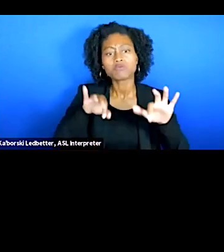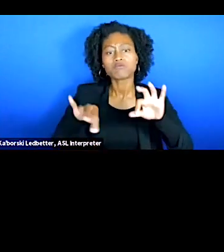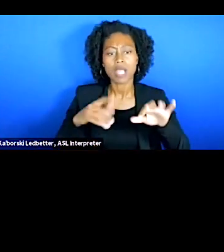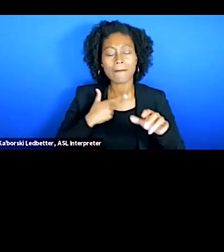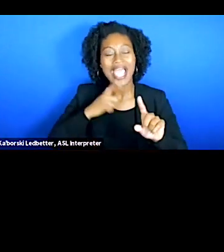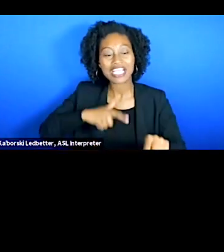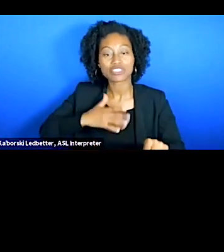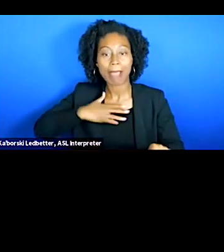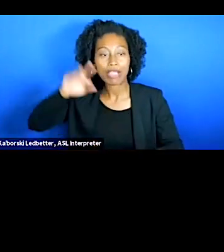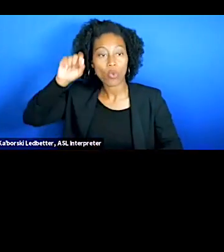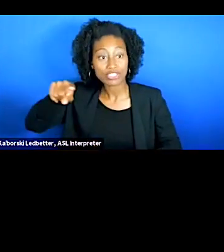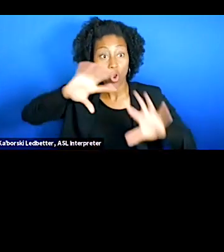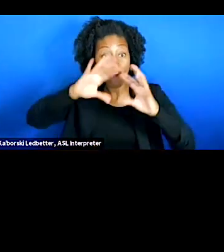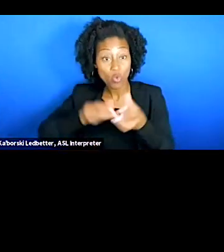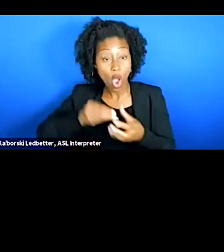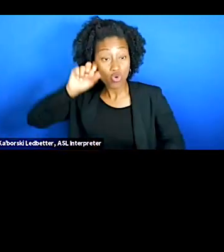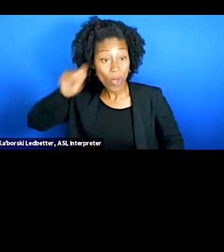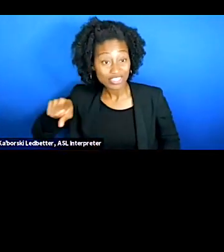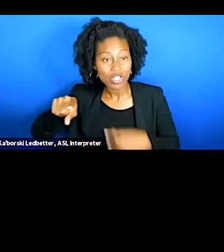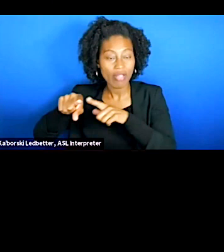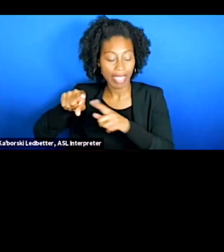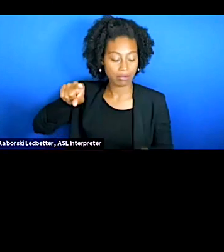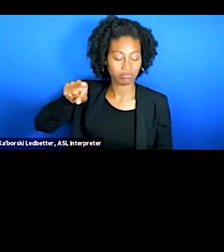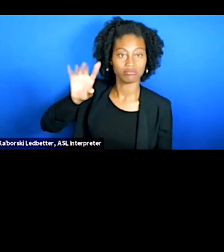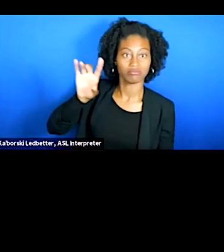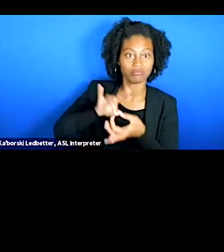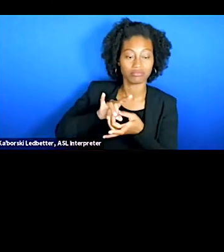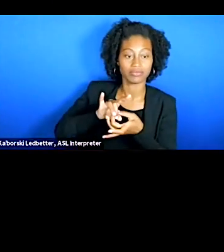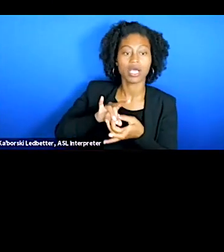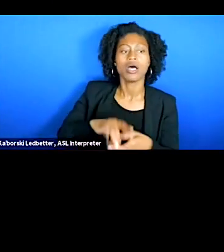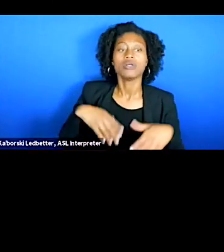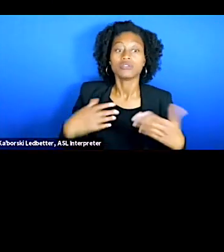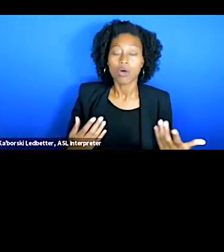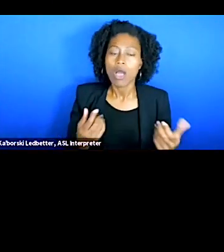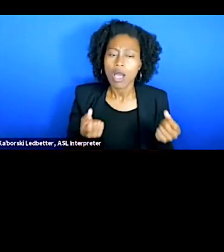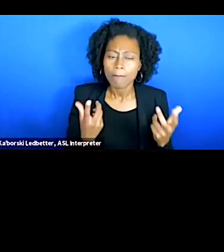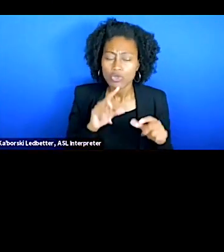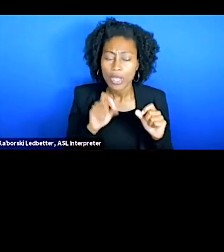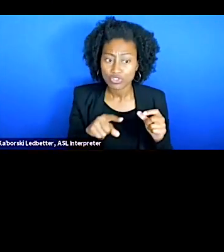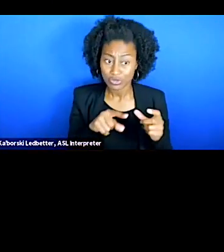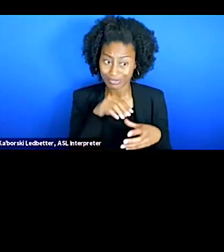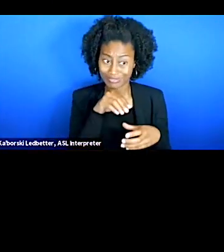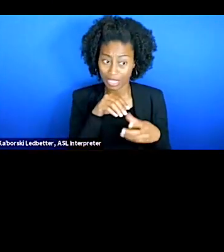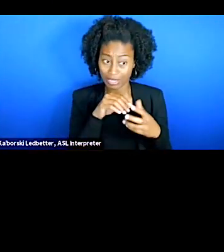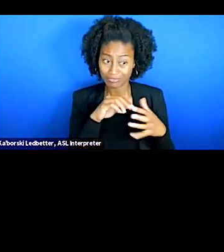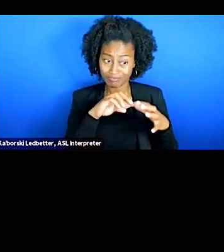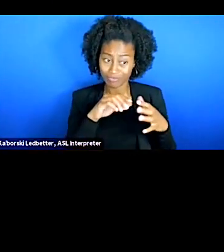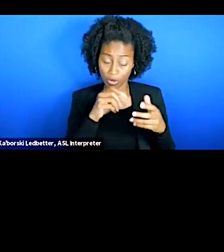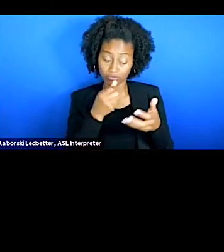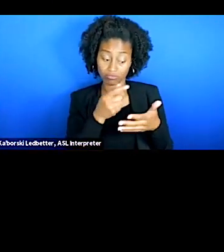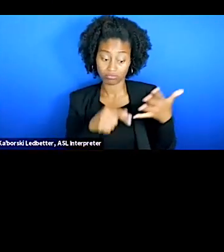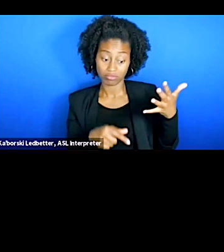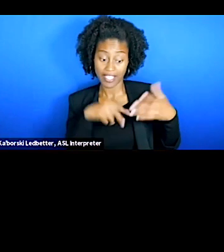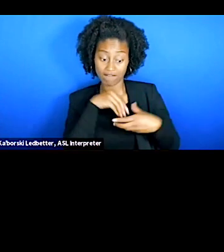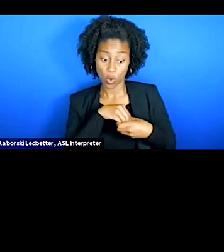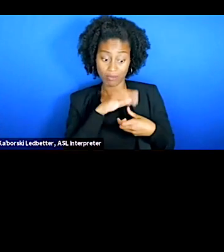question. The number of studies included in the start set will depend on how narrow your synthesis question